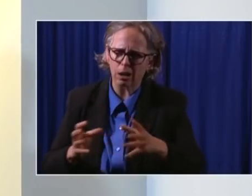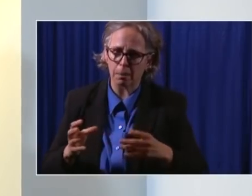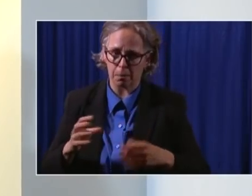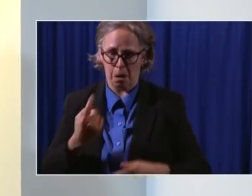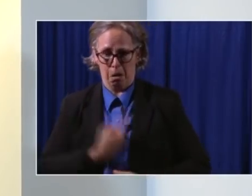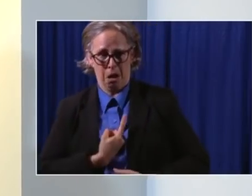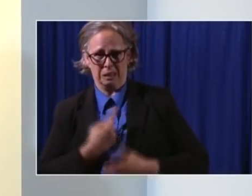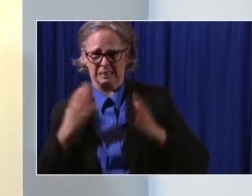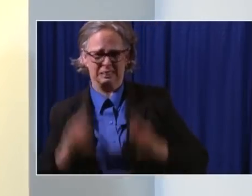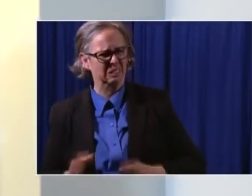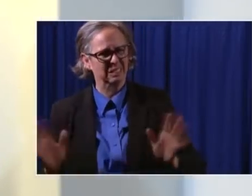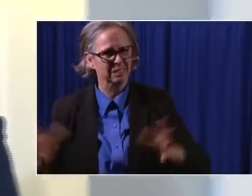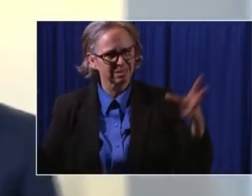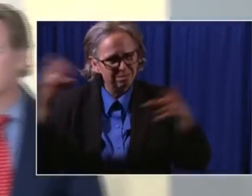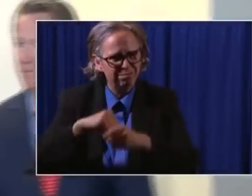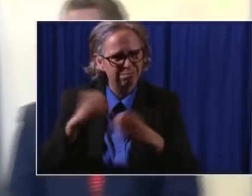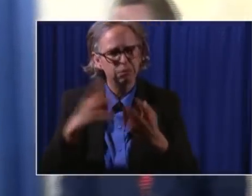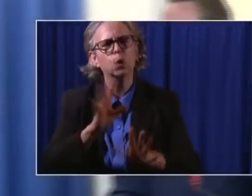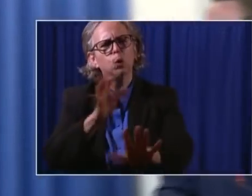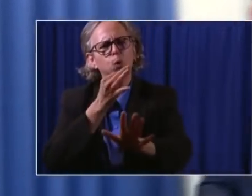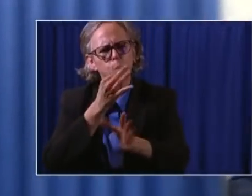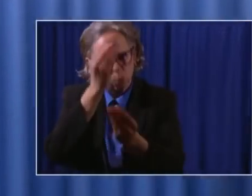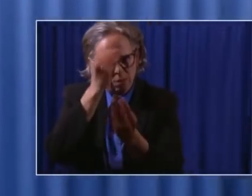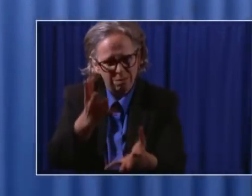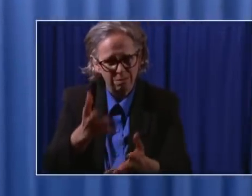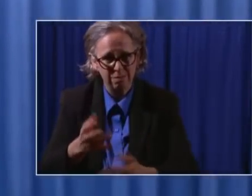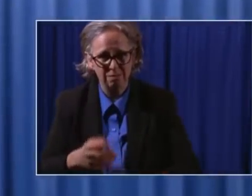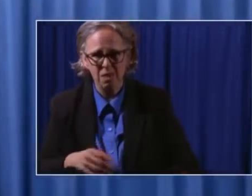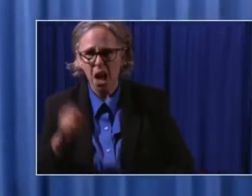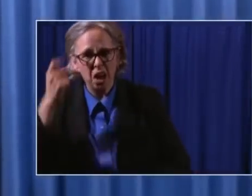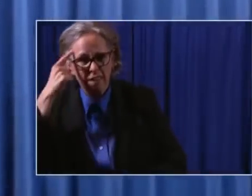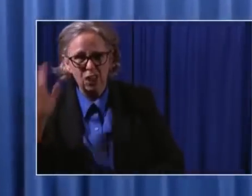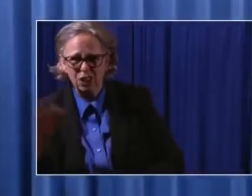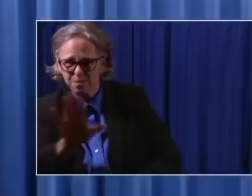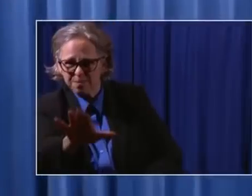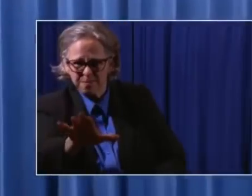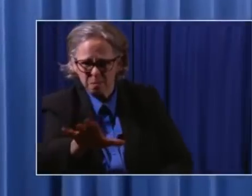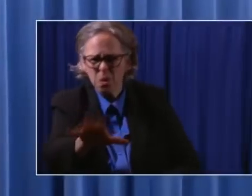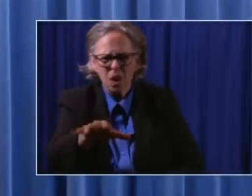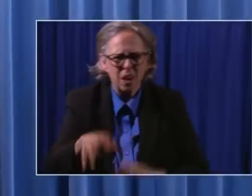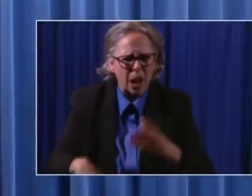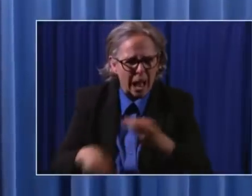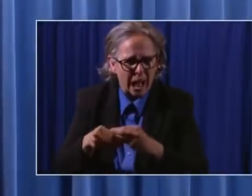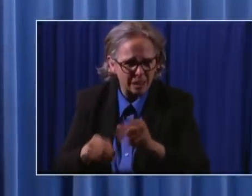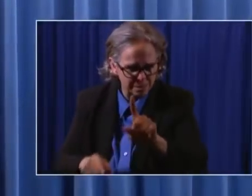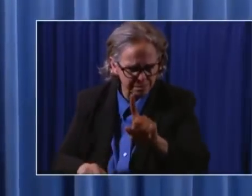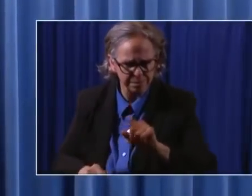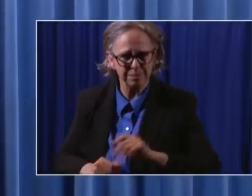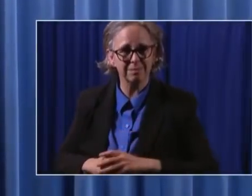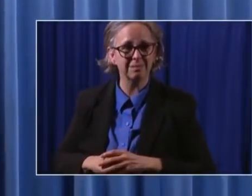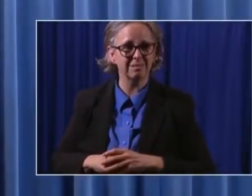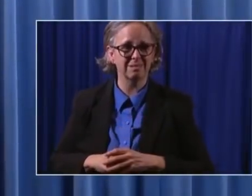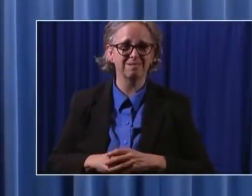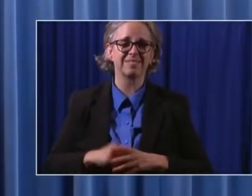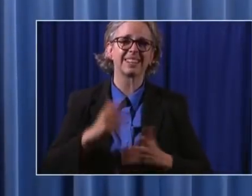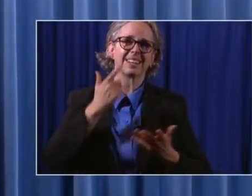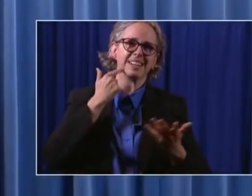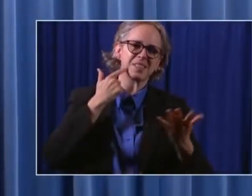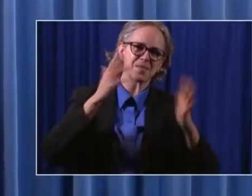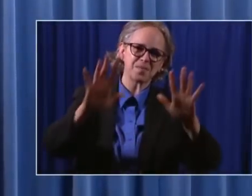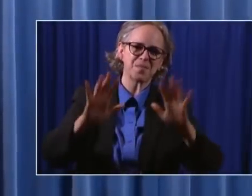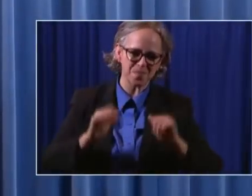here in the very near future. Well, let me also point out that this ball game, if I could say this,